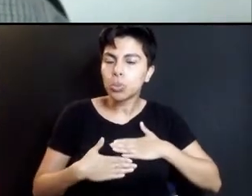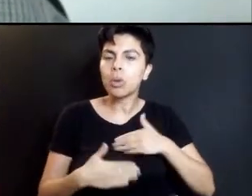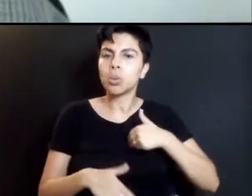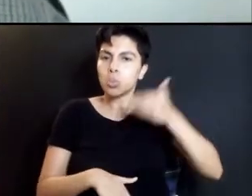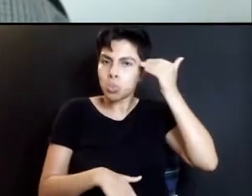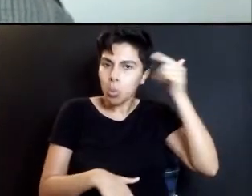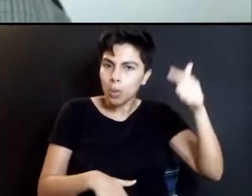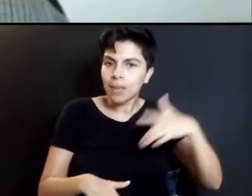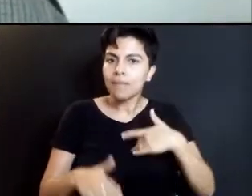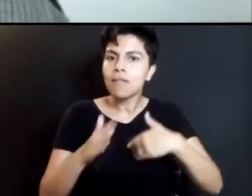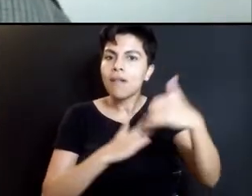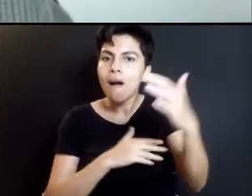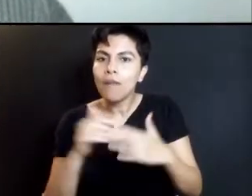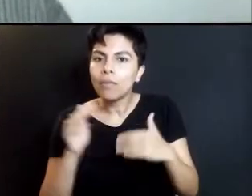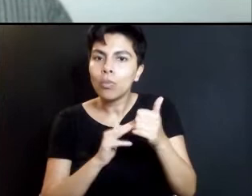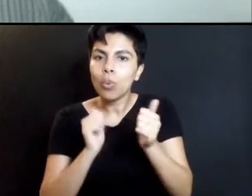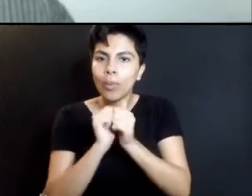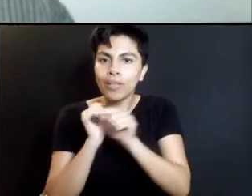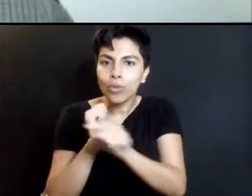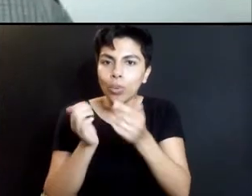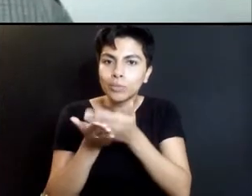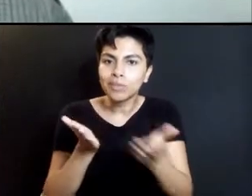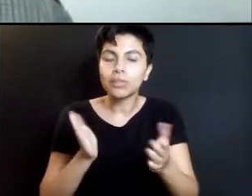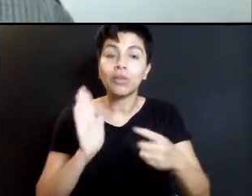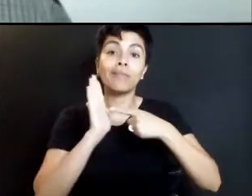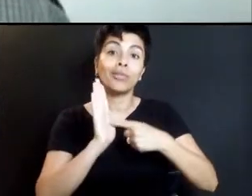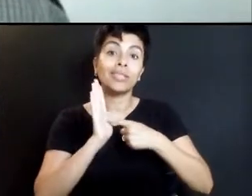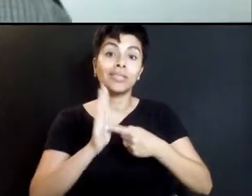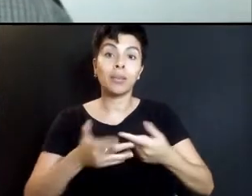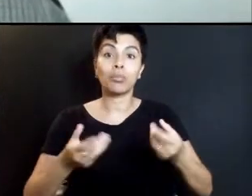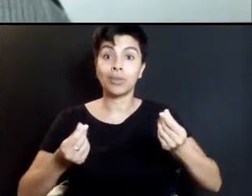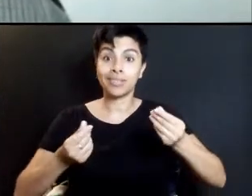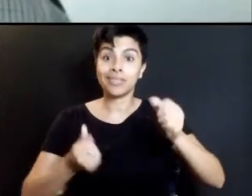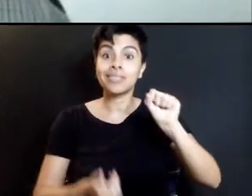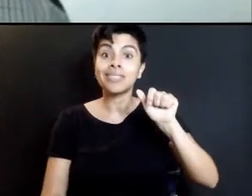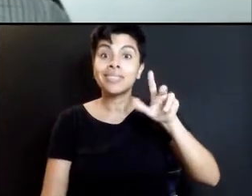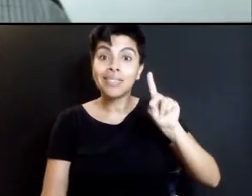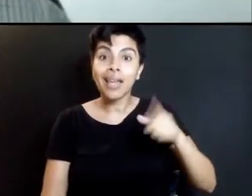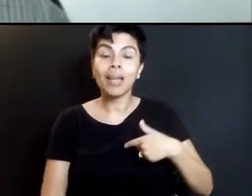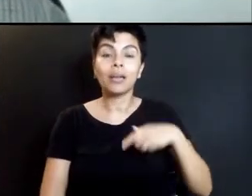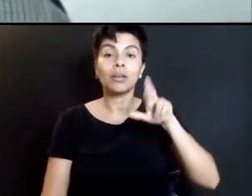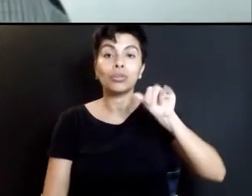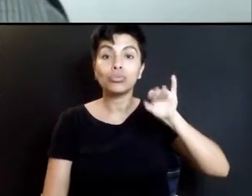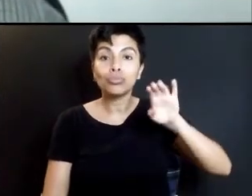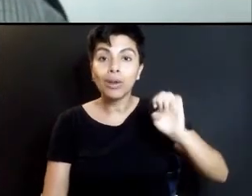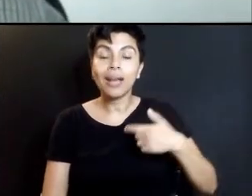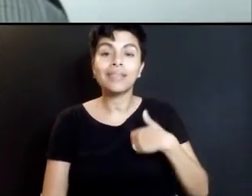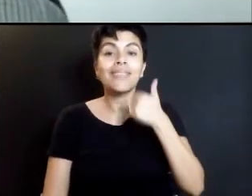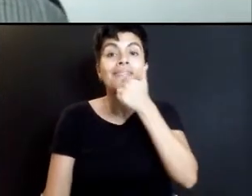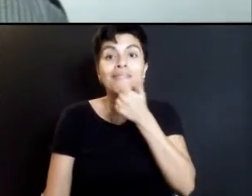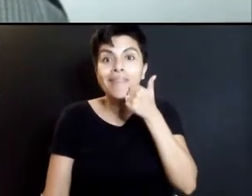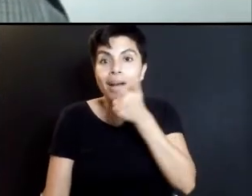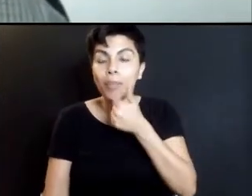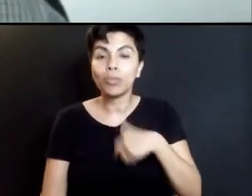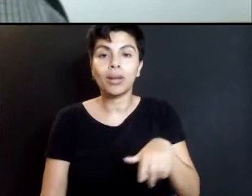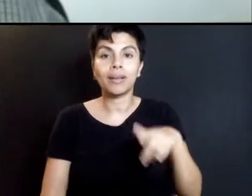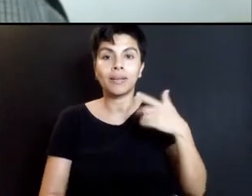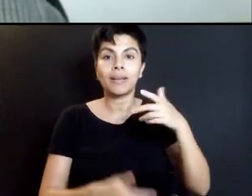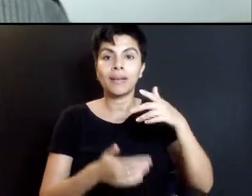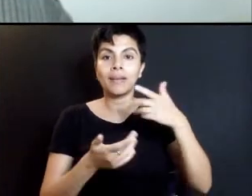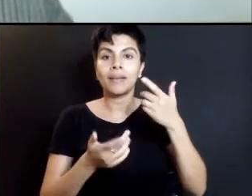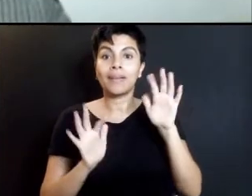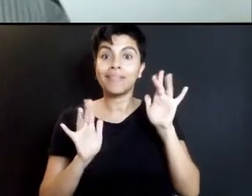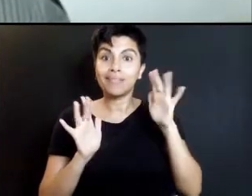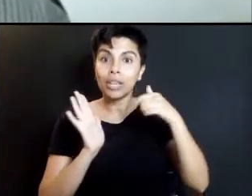comforting to her or to him. For example, sand, rice, fabric pieces, finger